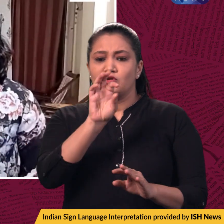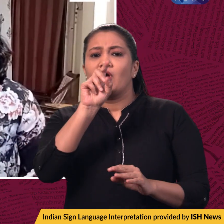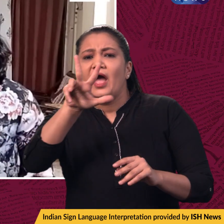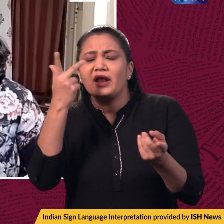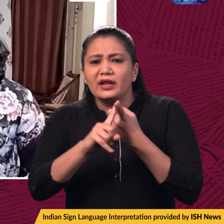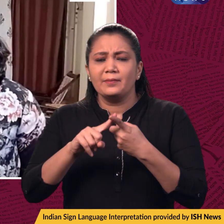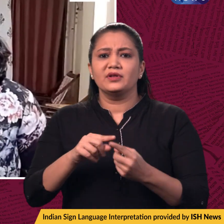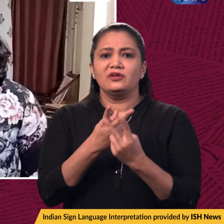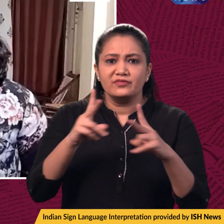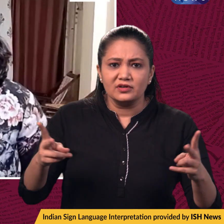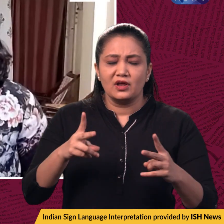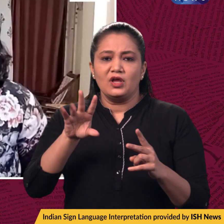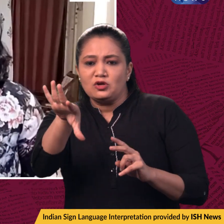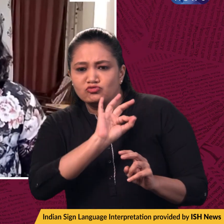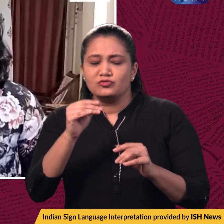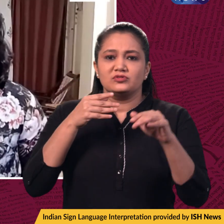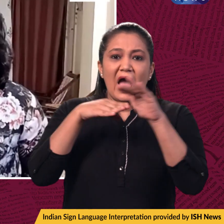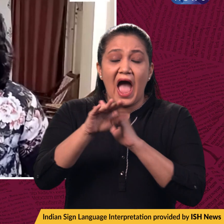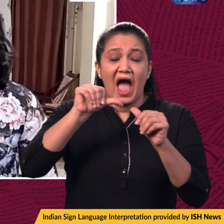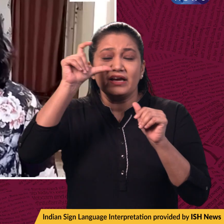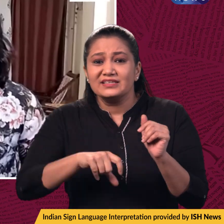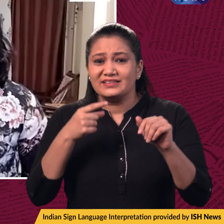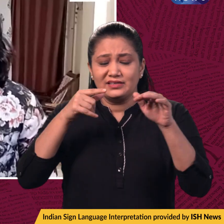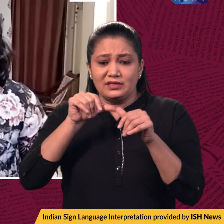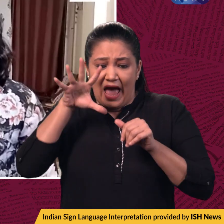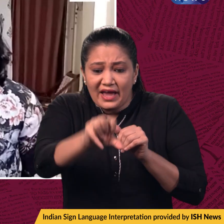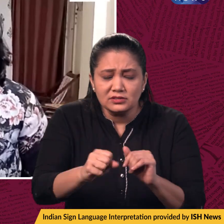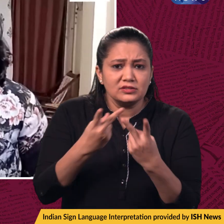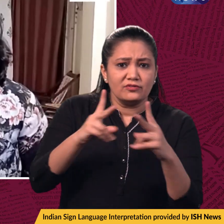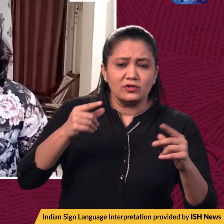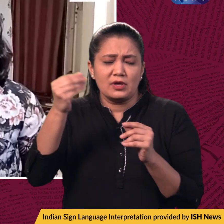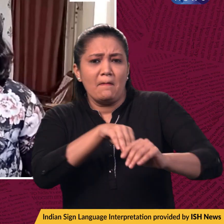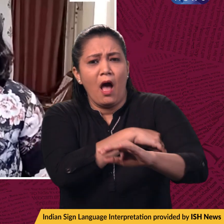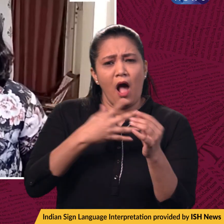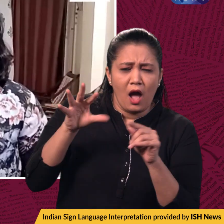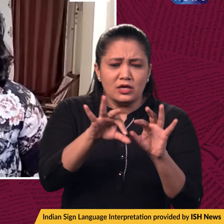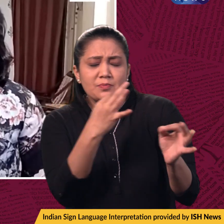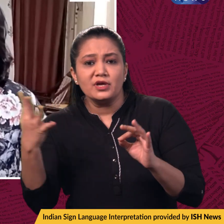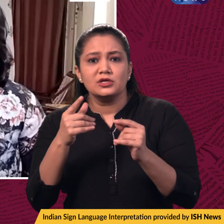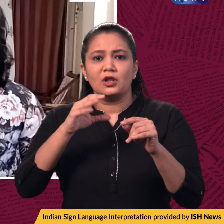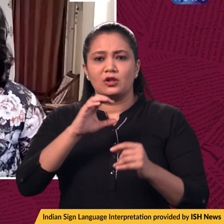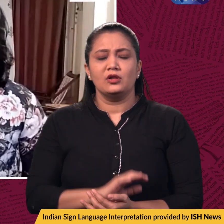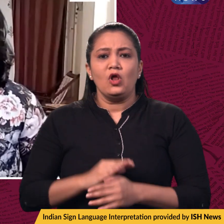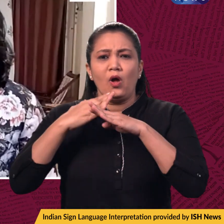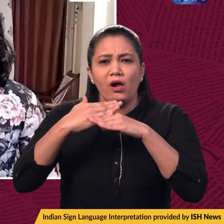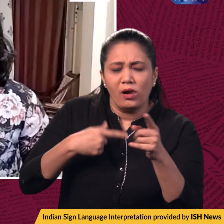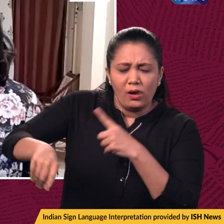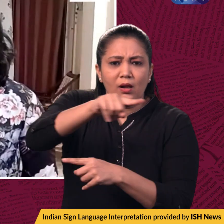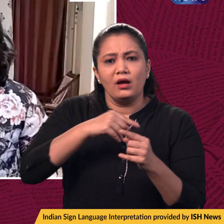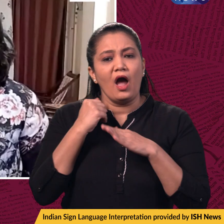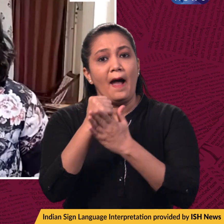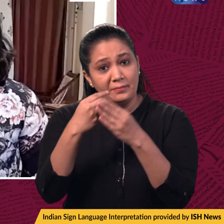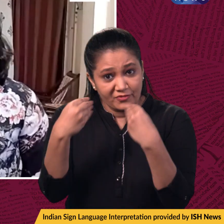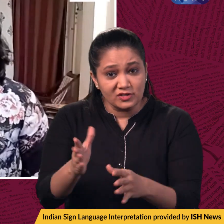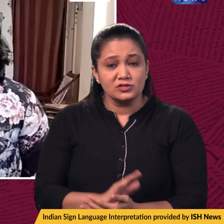2018 case pertains to charges of preferential access to the trading system to some brokers through the co-location facility